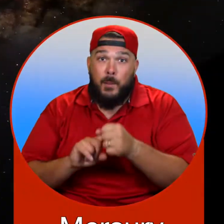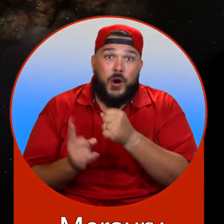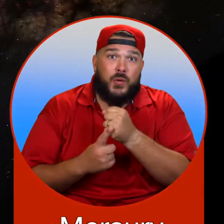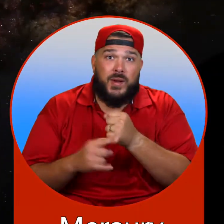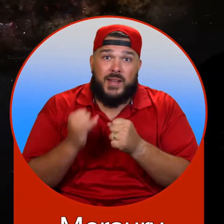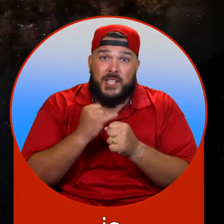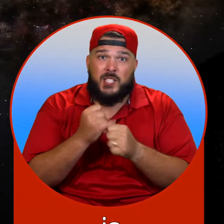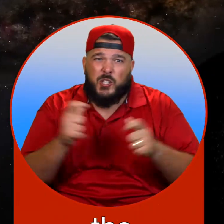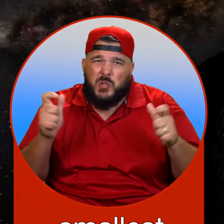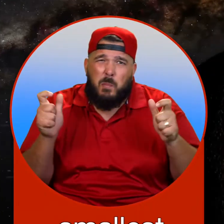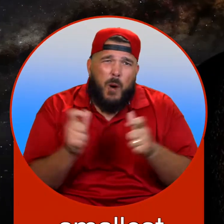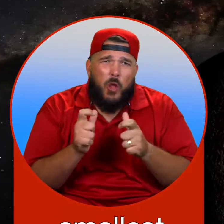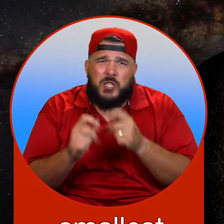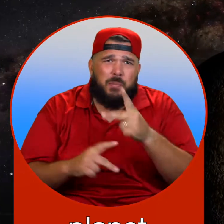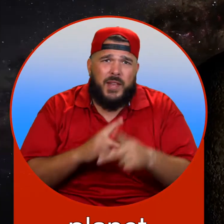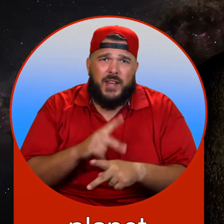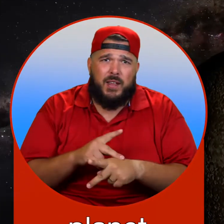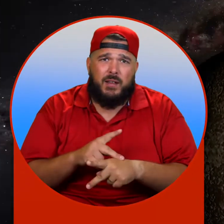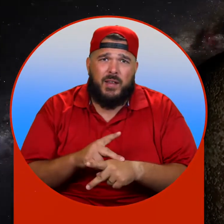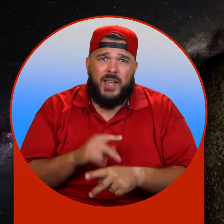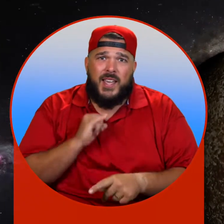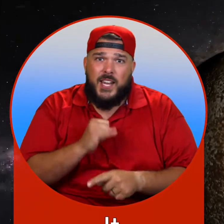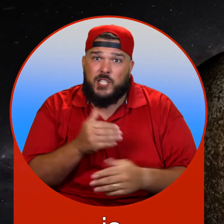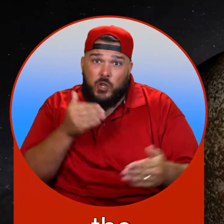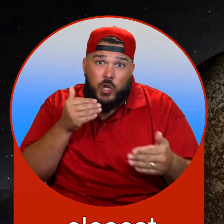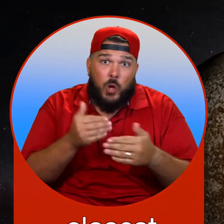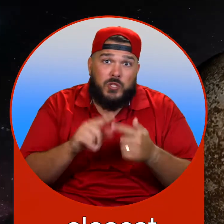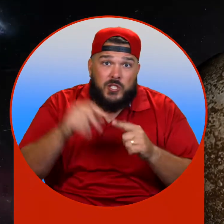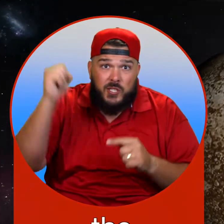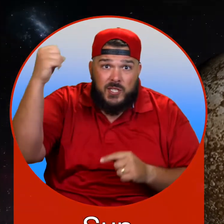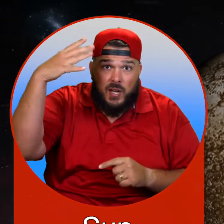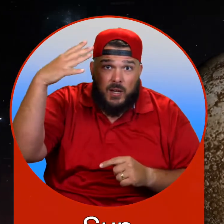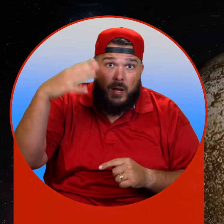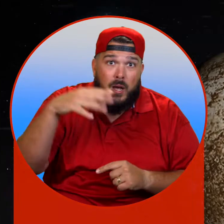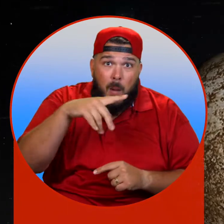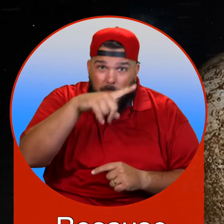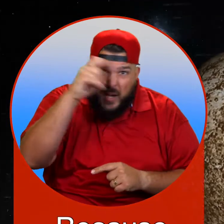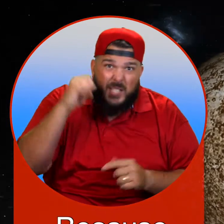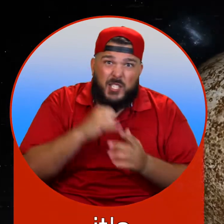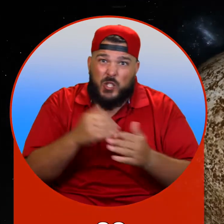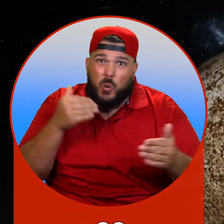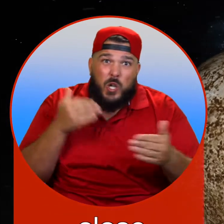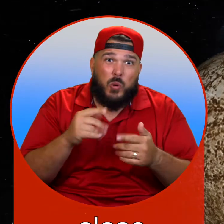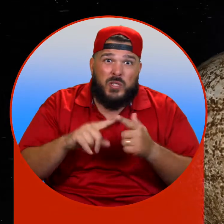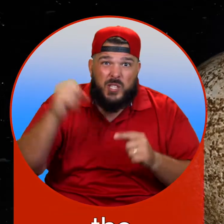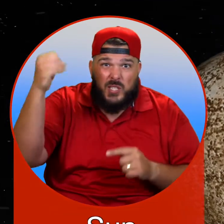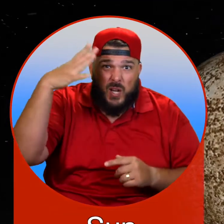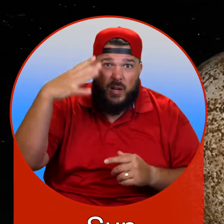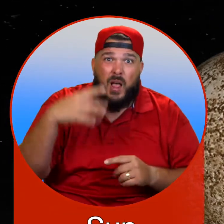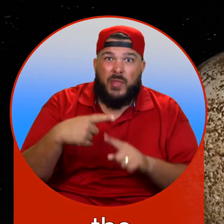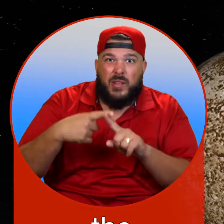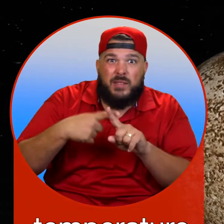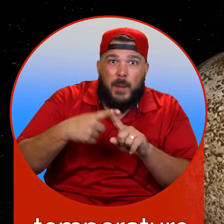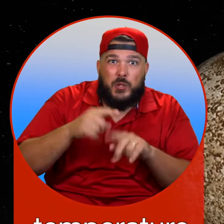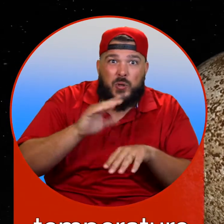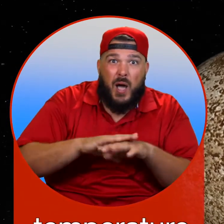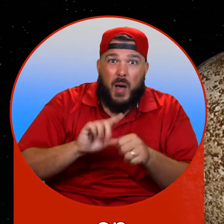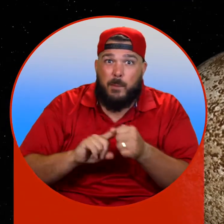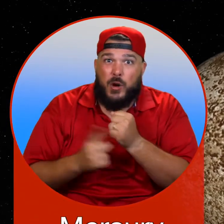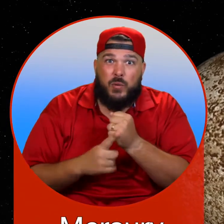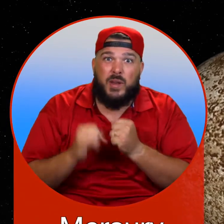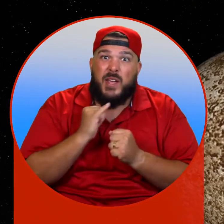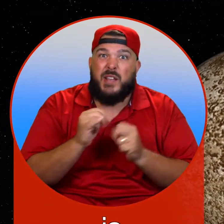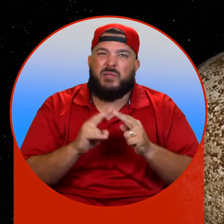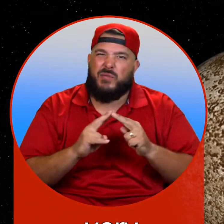mercury is the smallest planet it is the closest to the Sun because it's so close to the Sun the temperature